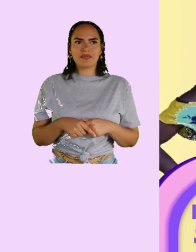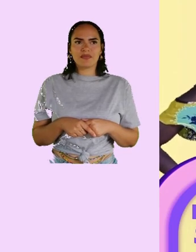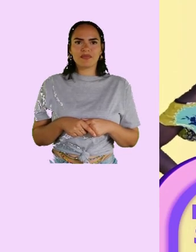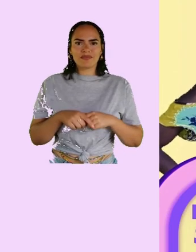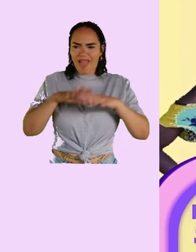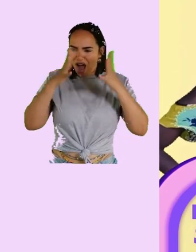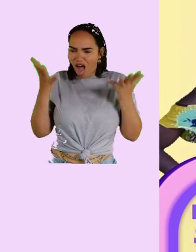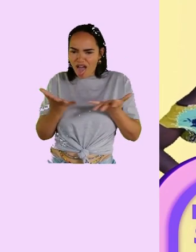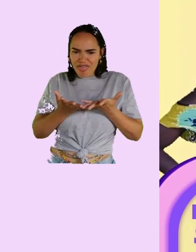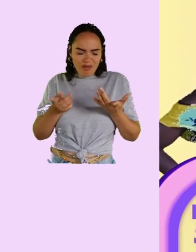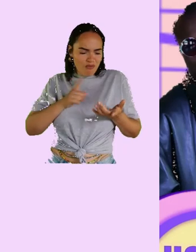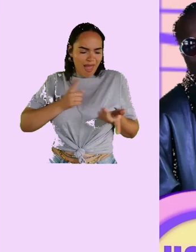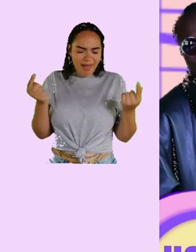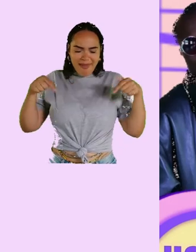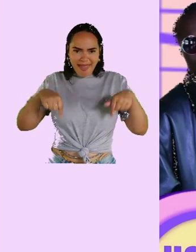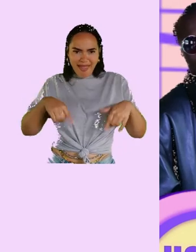Earth, because I live here.